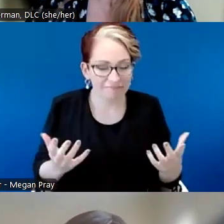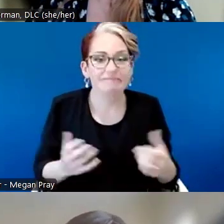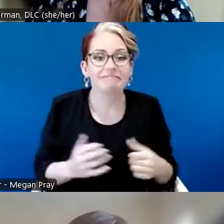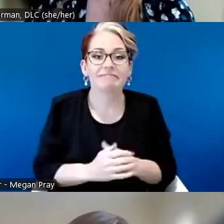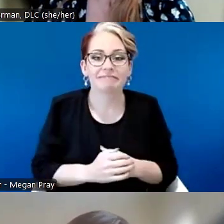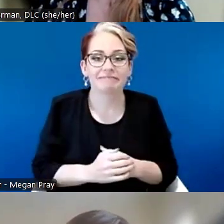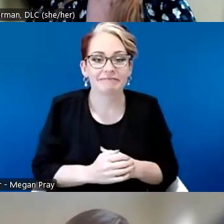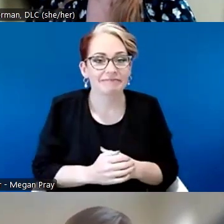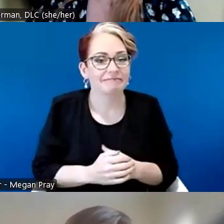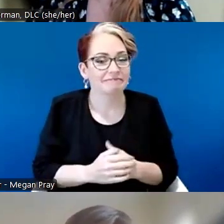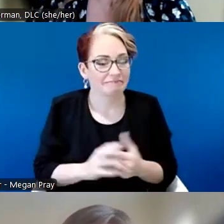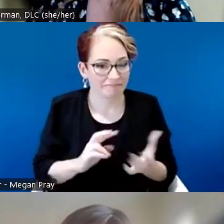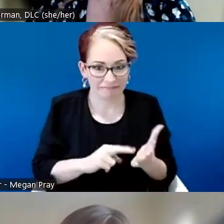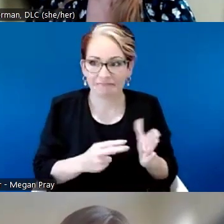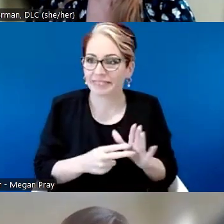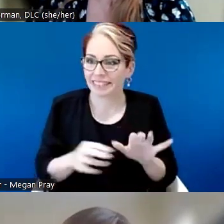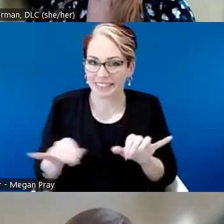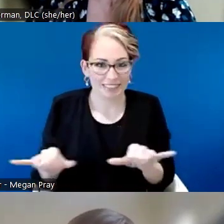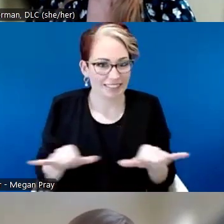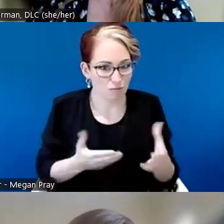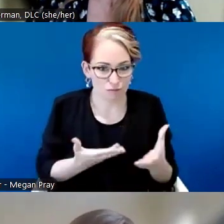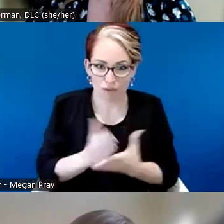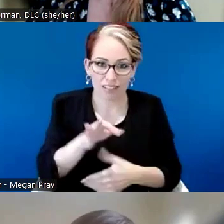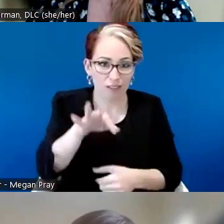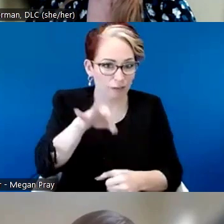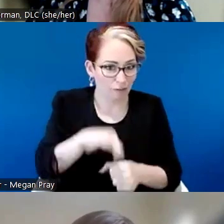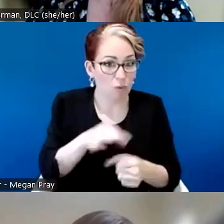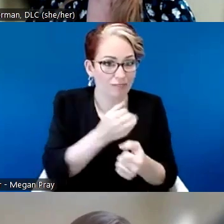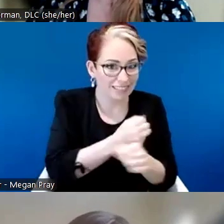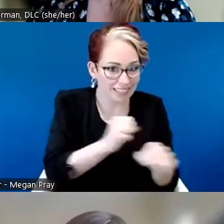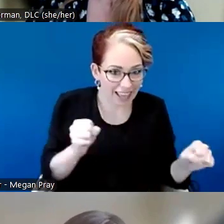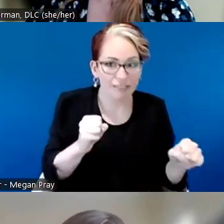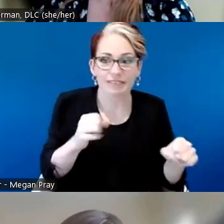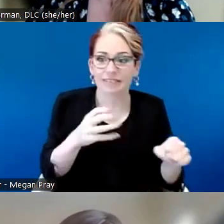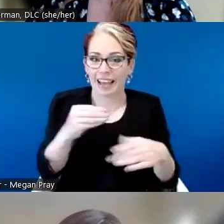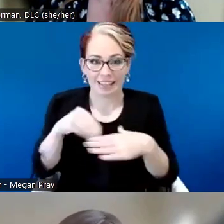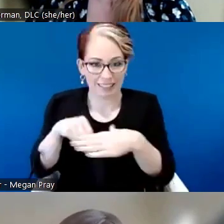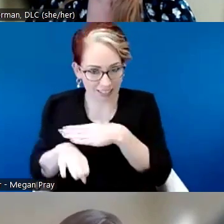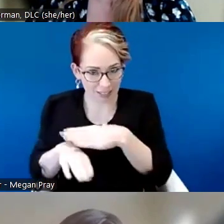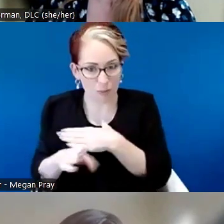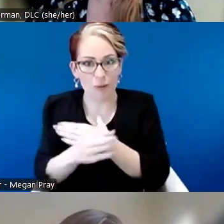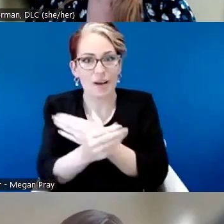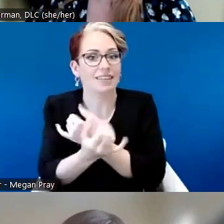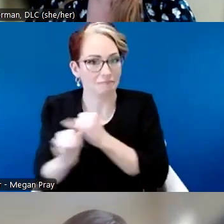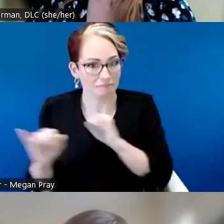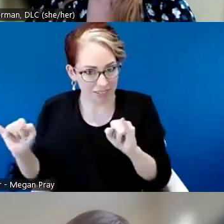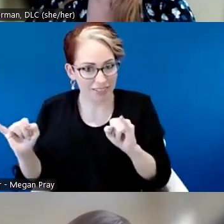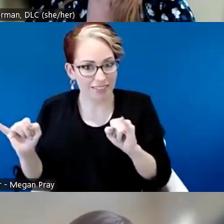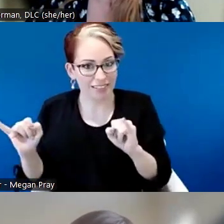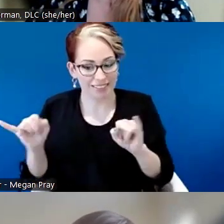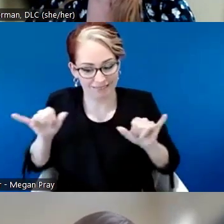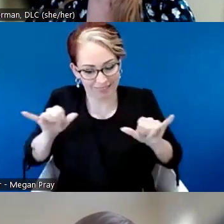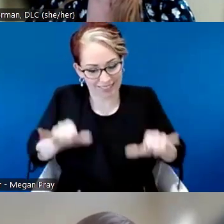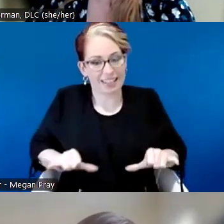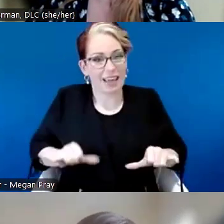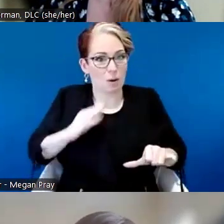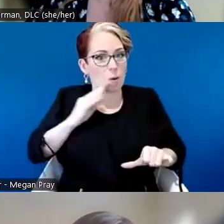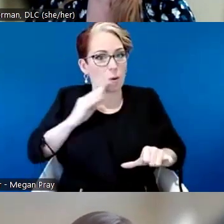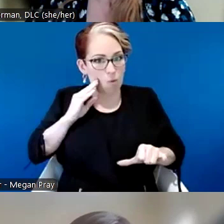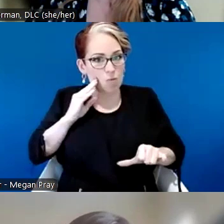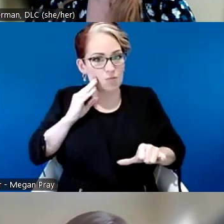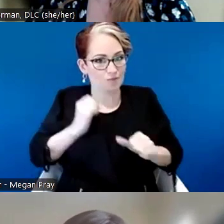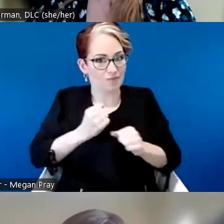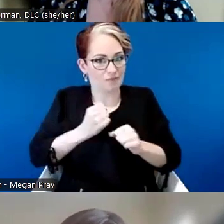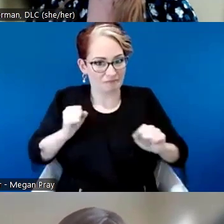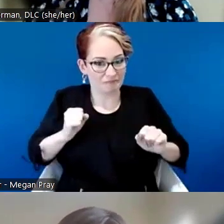the right to be able to vote safely, accessibly, and independently from the safety of their home. At